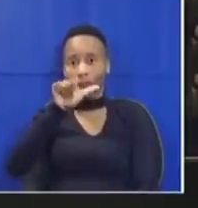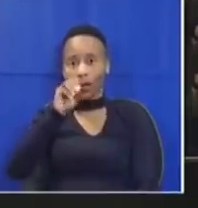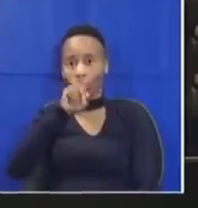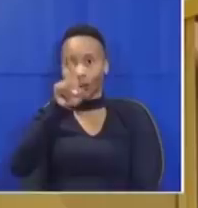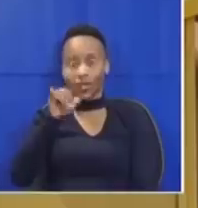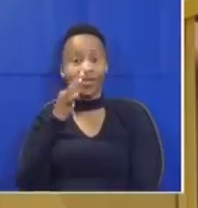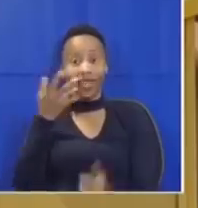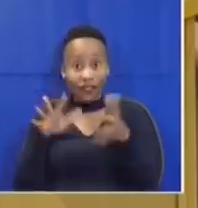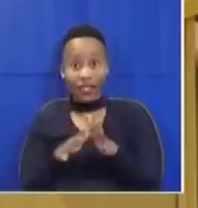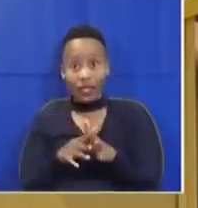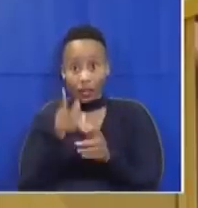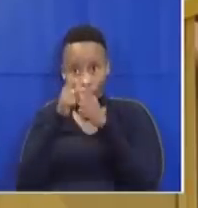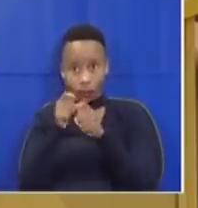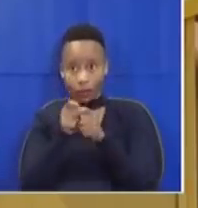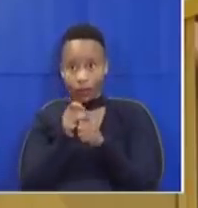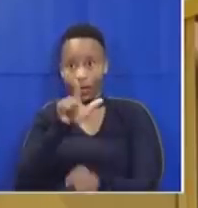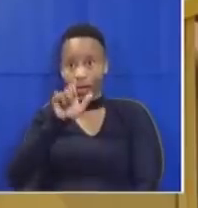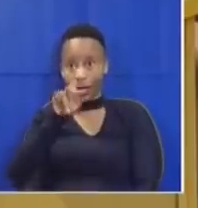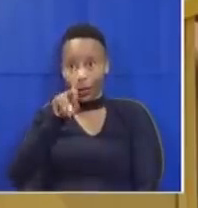lying? No.